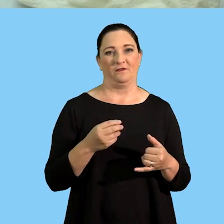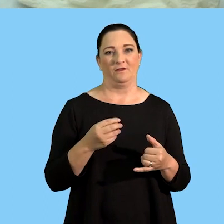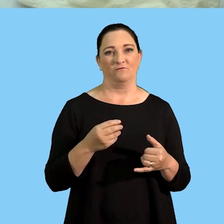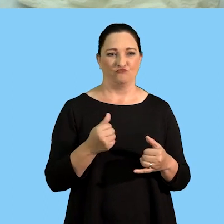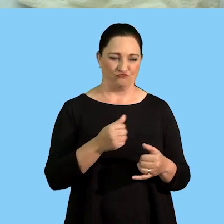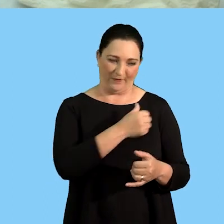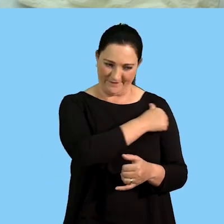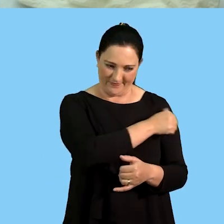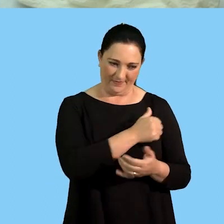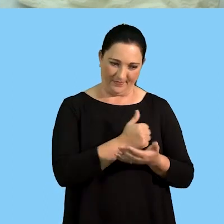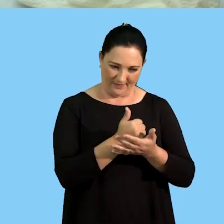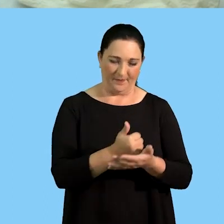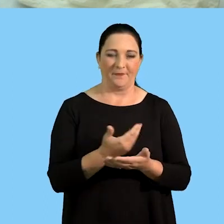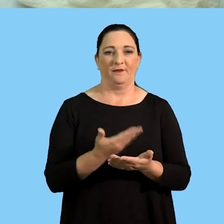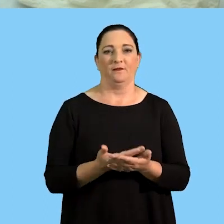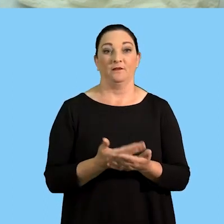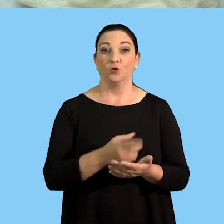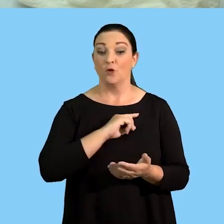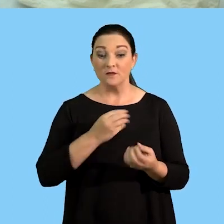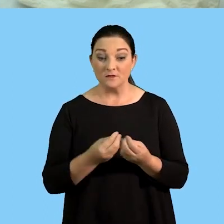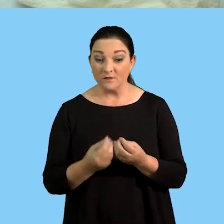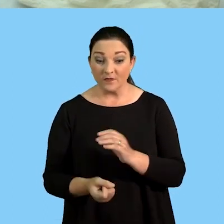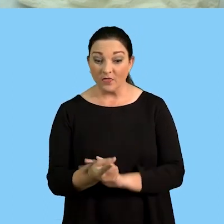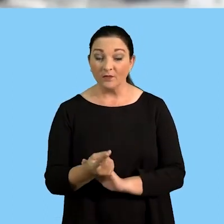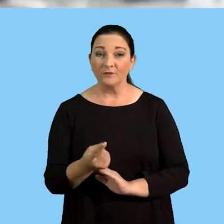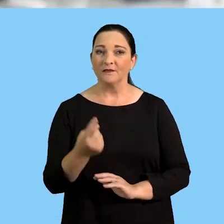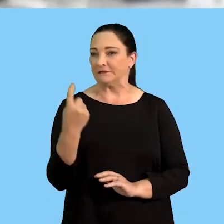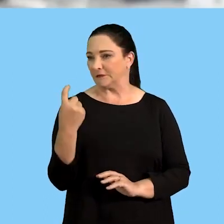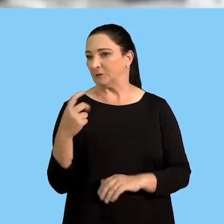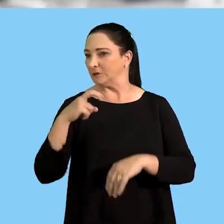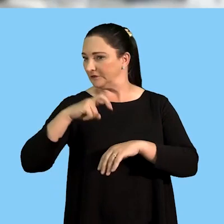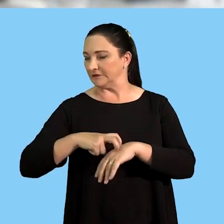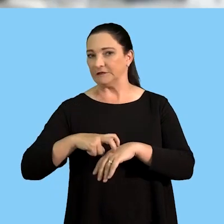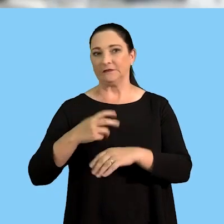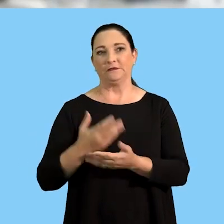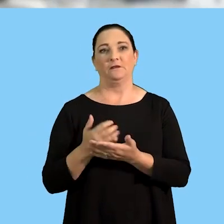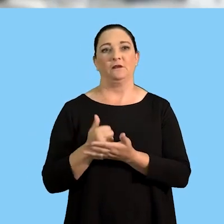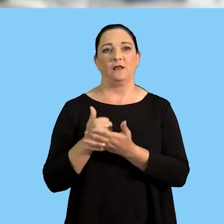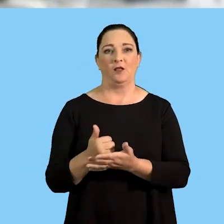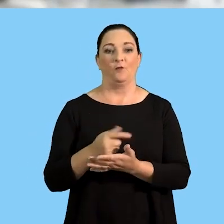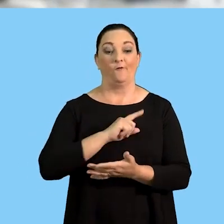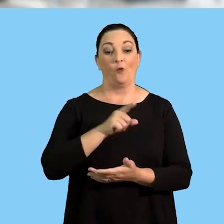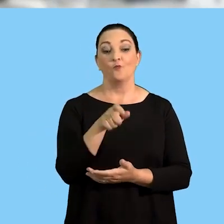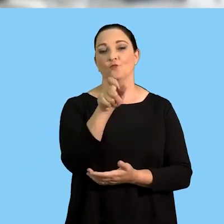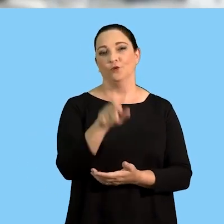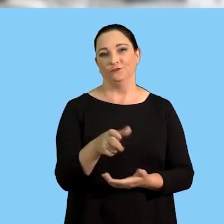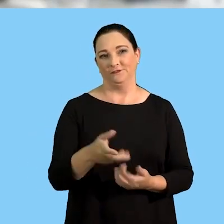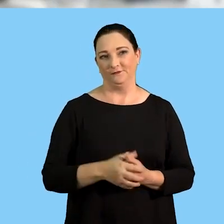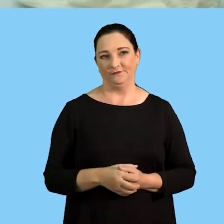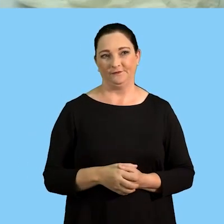that when injuries do happen, there is someone that is able to offer assistance to the person that is